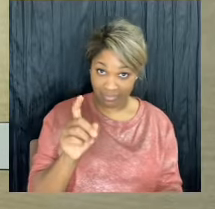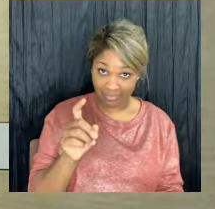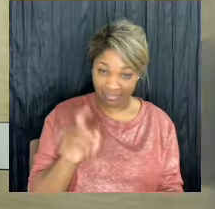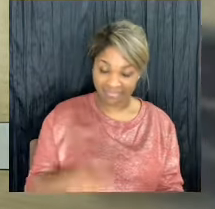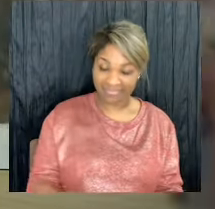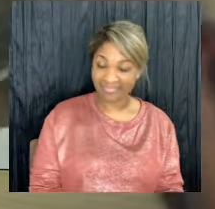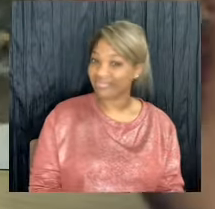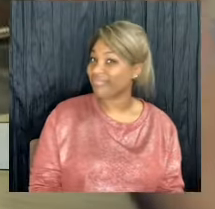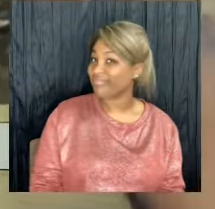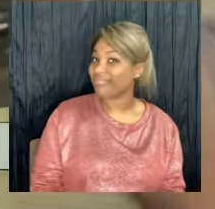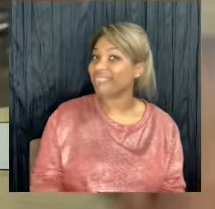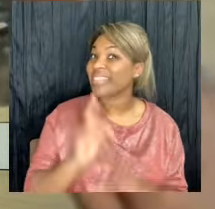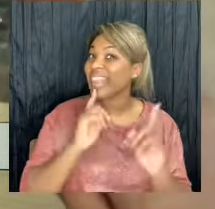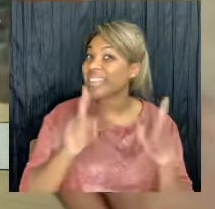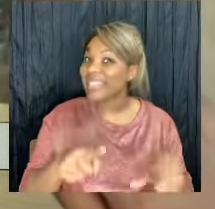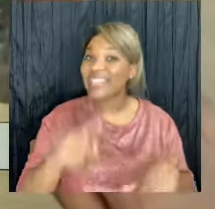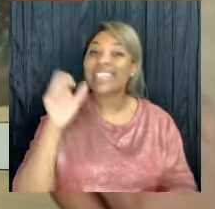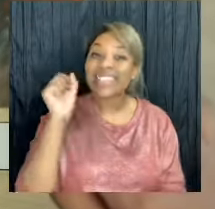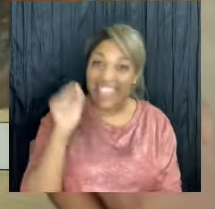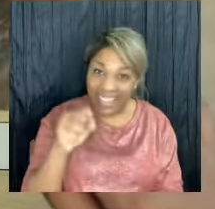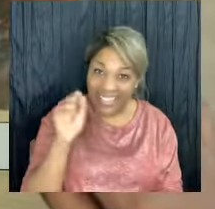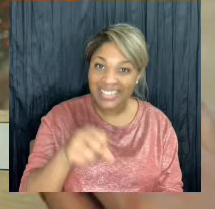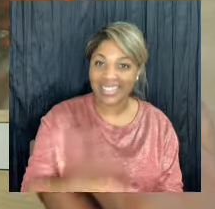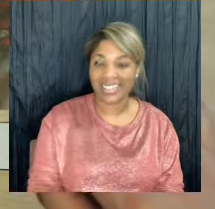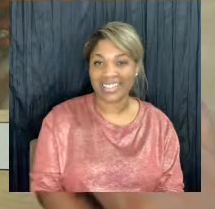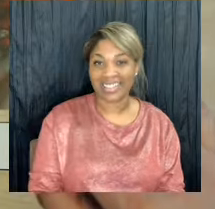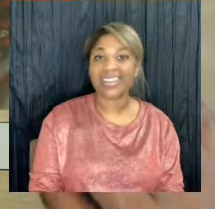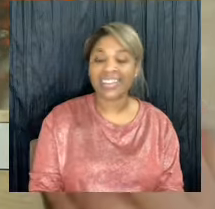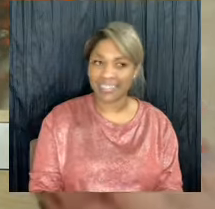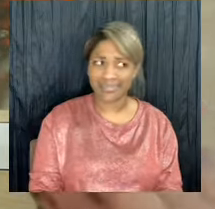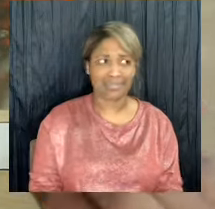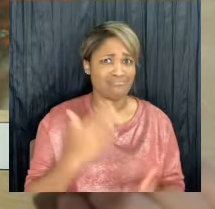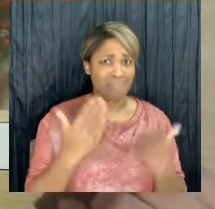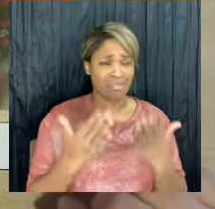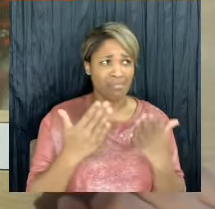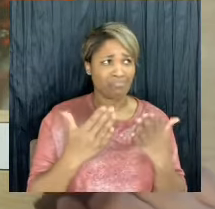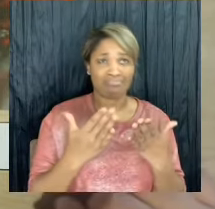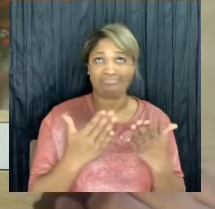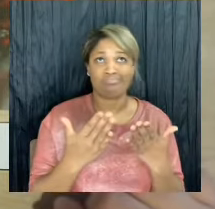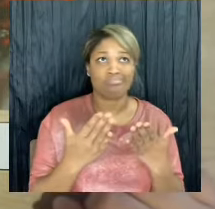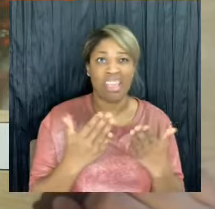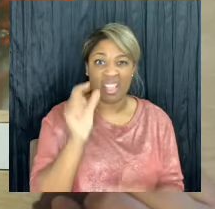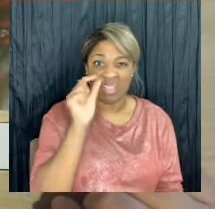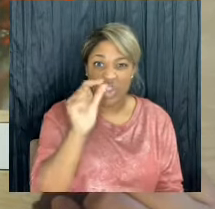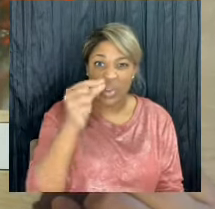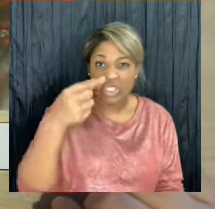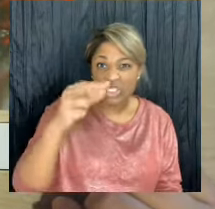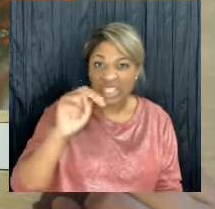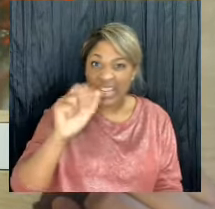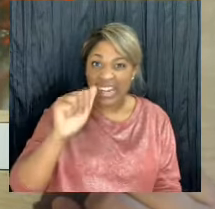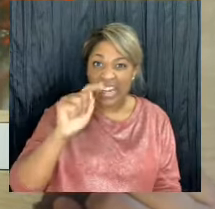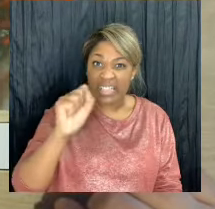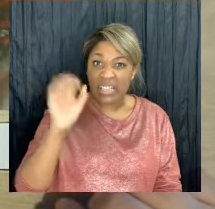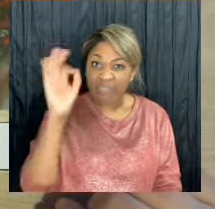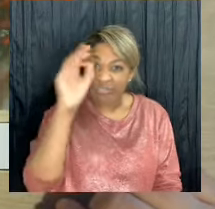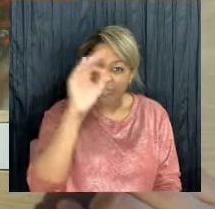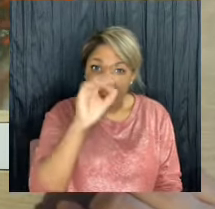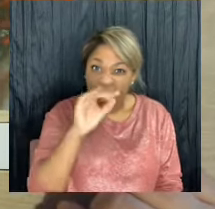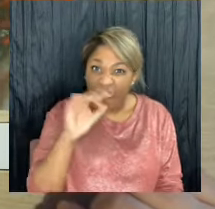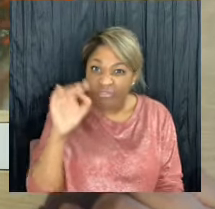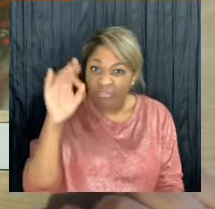The answer is yes. There are probably little gnats, and there are probably